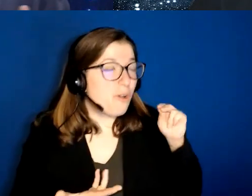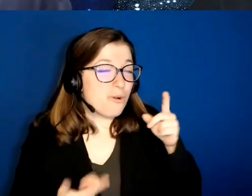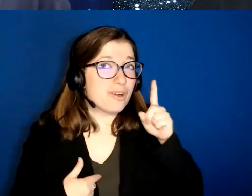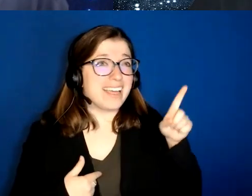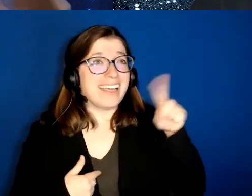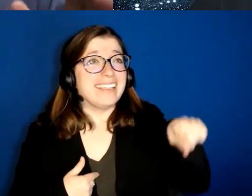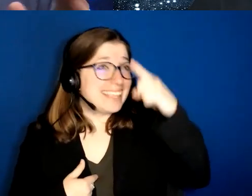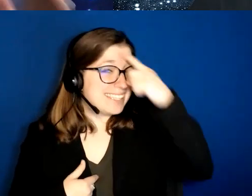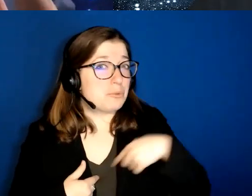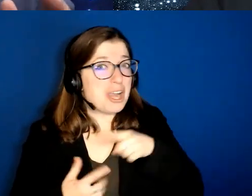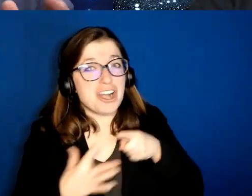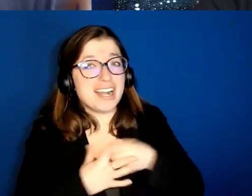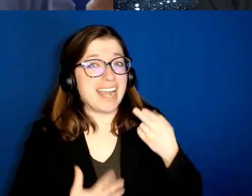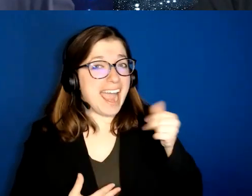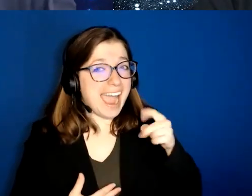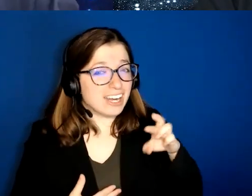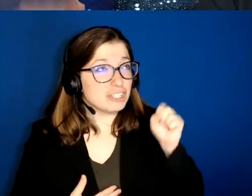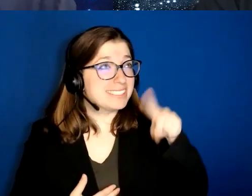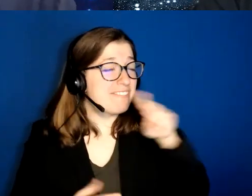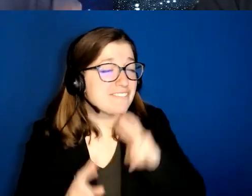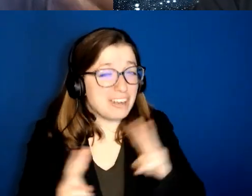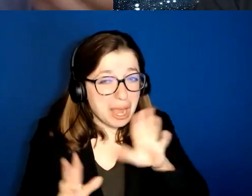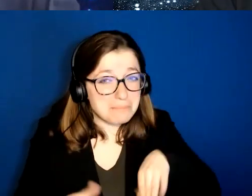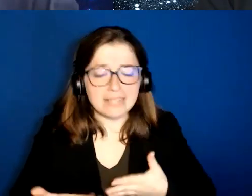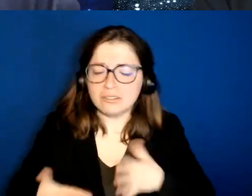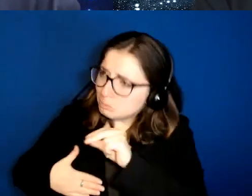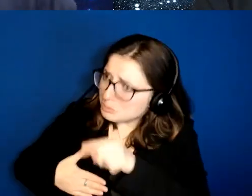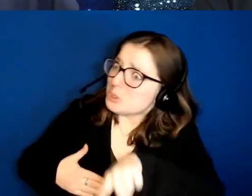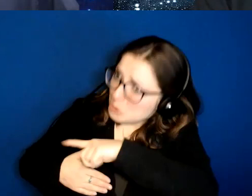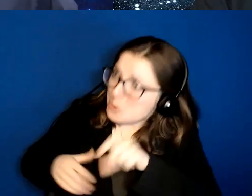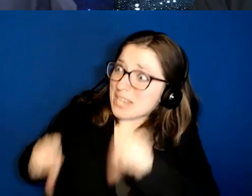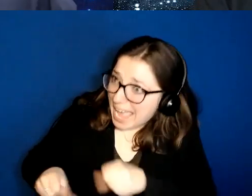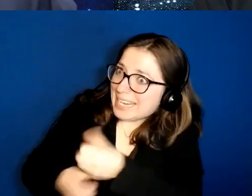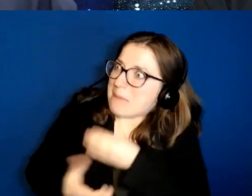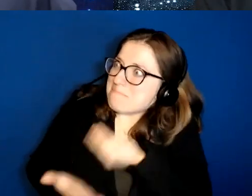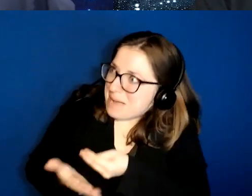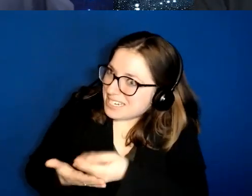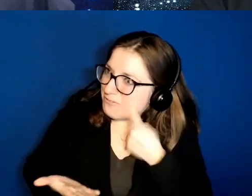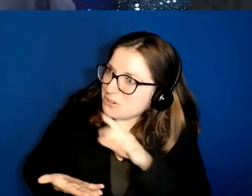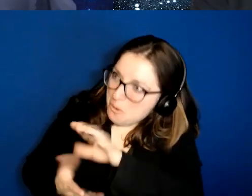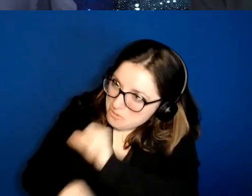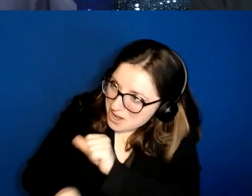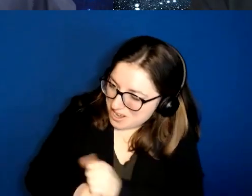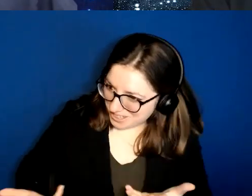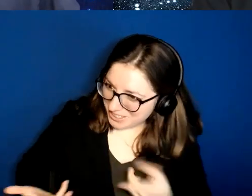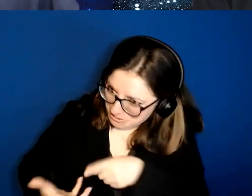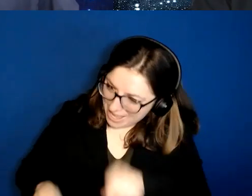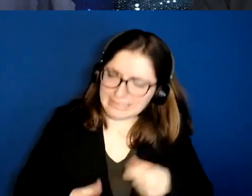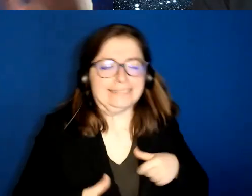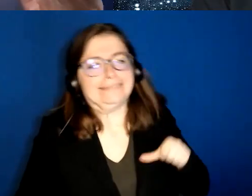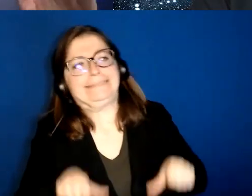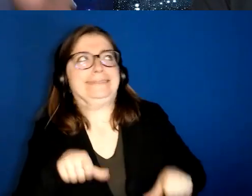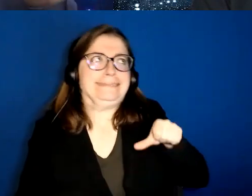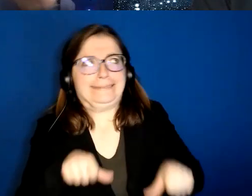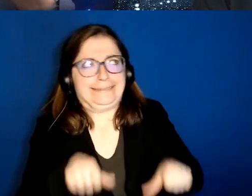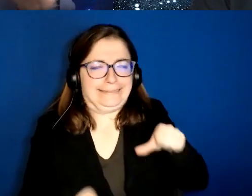upset about that. I said, no, you need to do this. You can get money to do what you want to do. They said, well, maybe. They were pretty suspicious. I said,